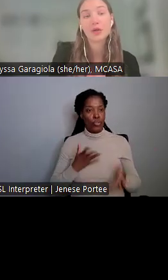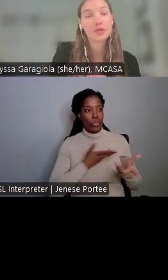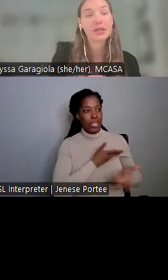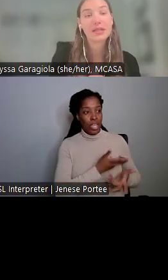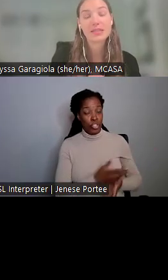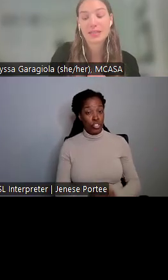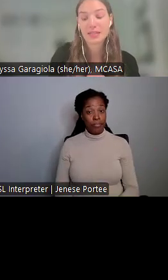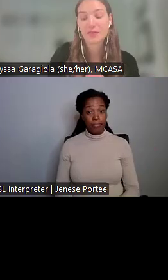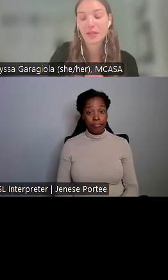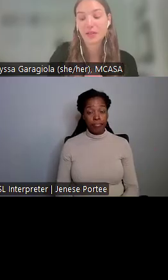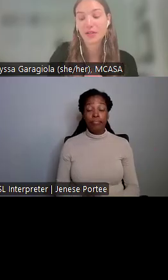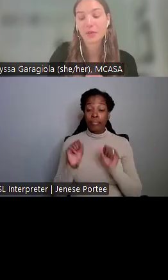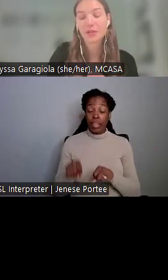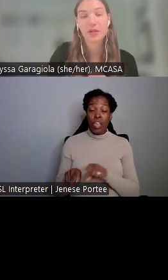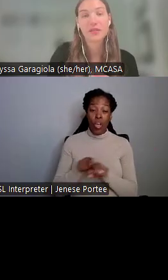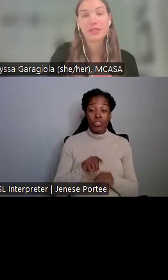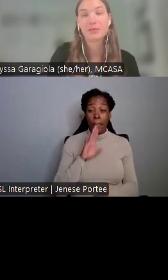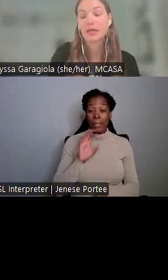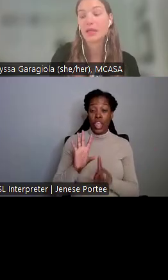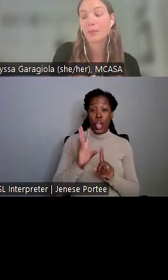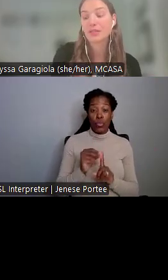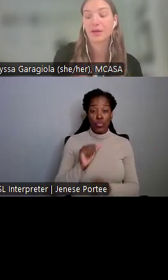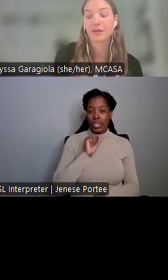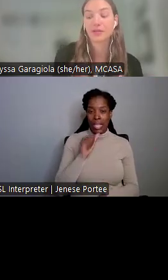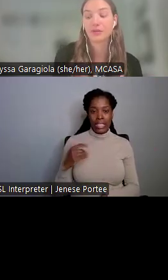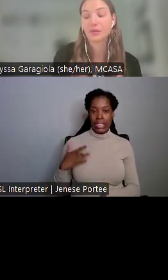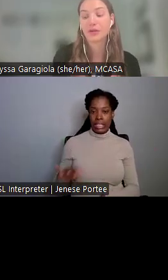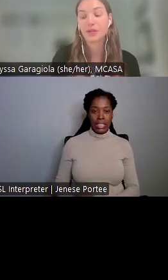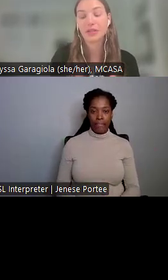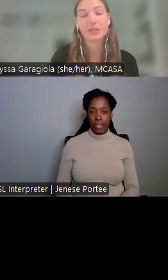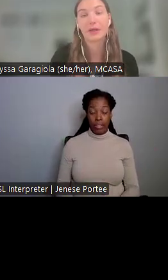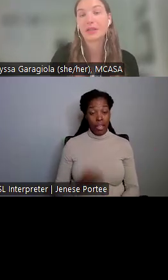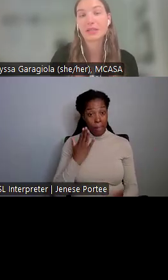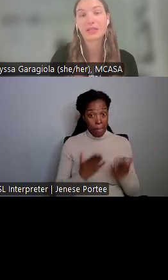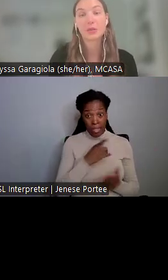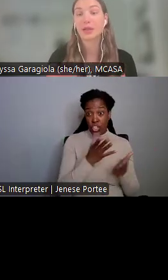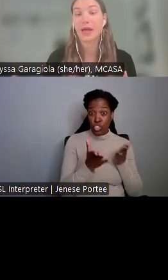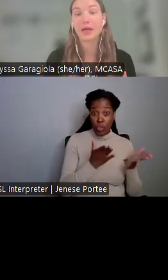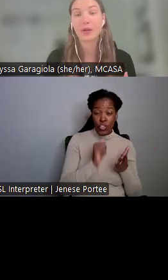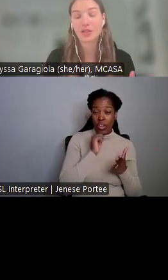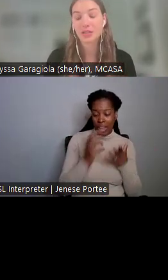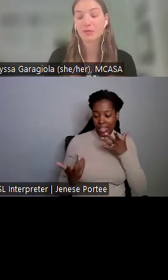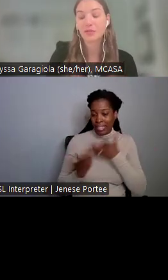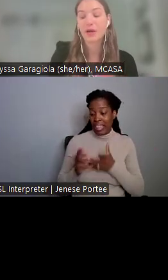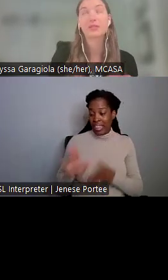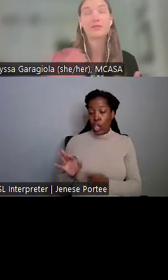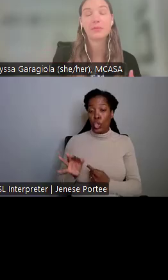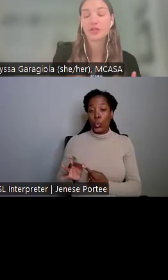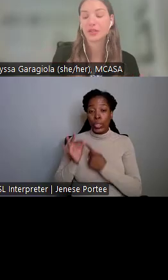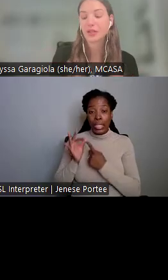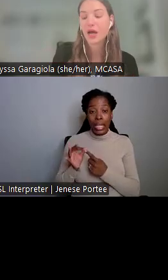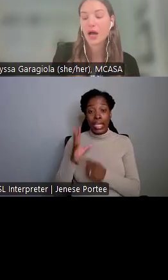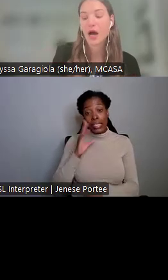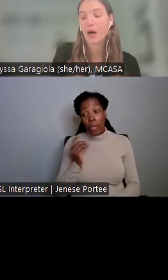be cultural insensitivity. So services may not be tailored to their unique experiences or language, as some